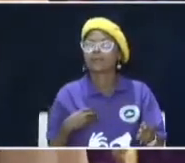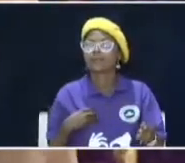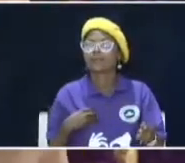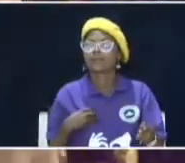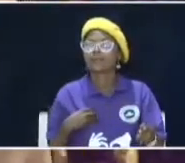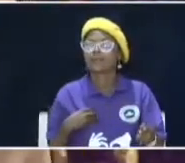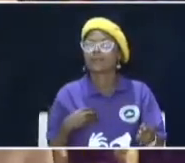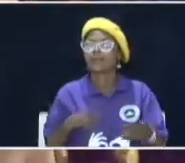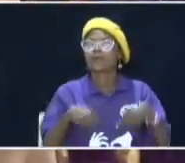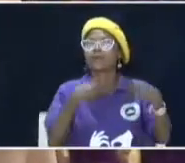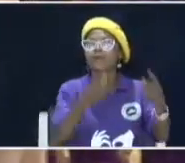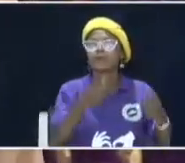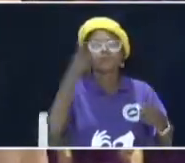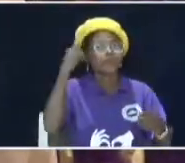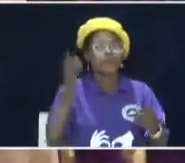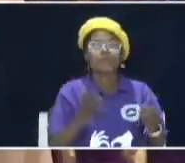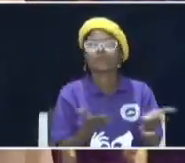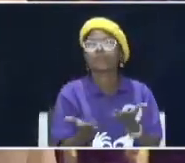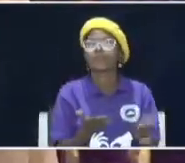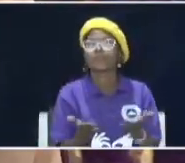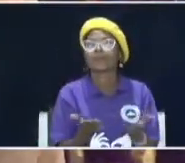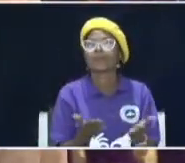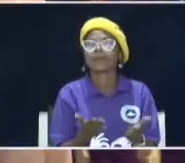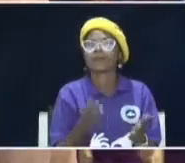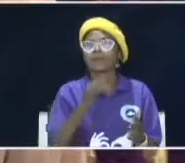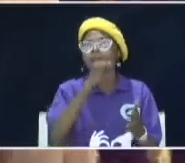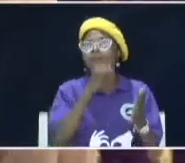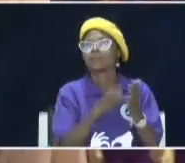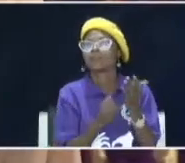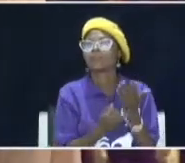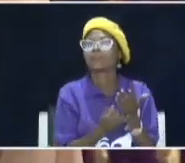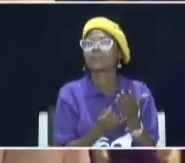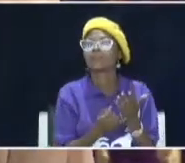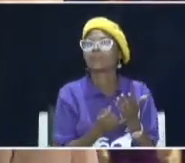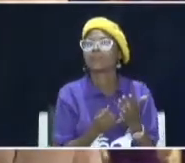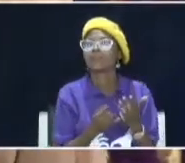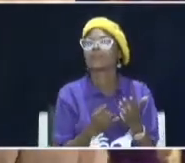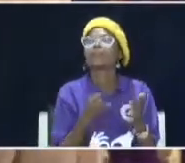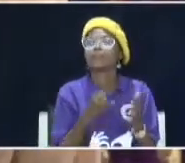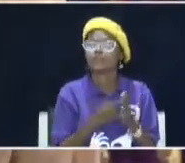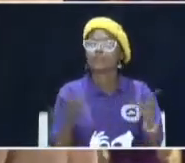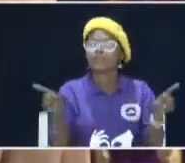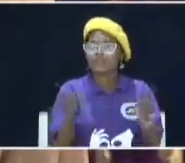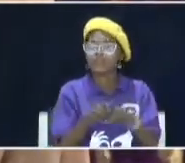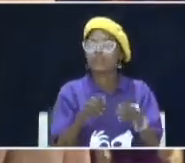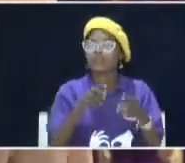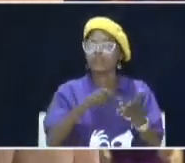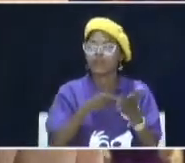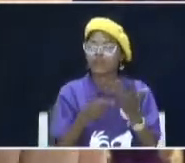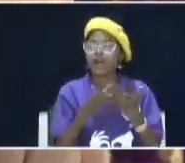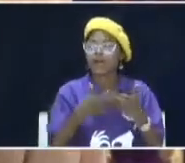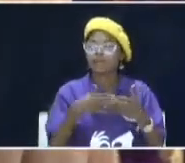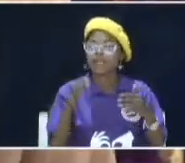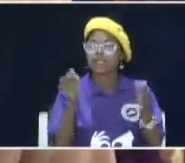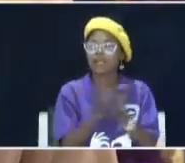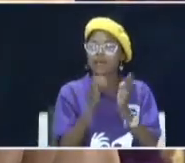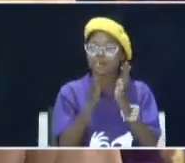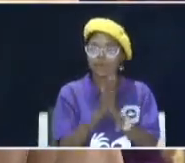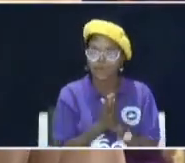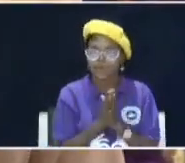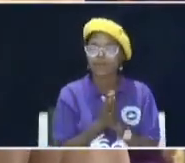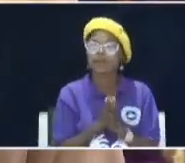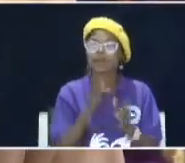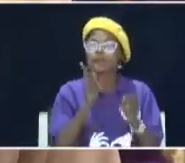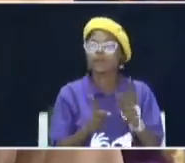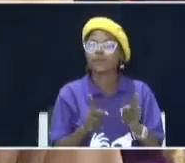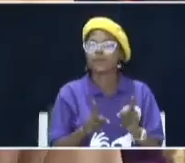I went to another service again in January. And it was Balm in Gilead service. And after prayers, the pastor said those who were